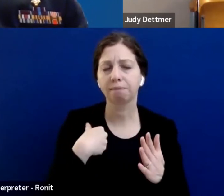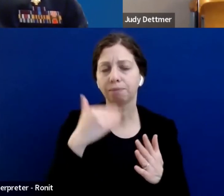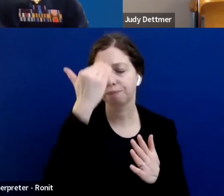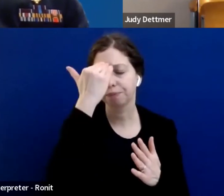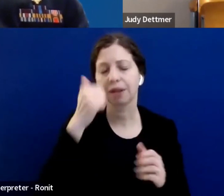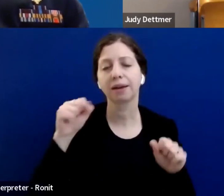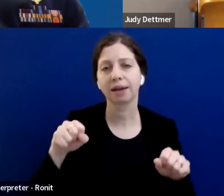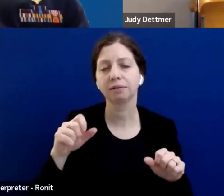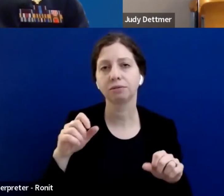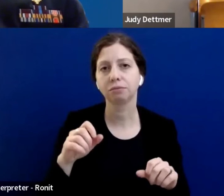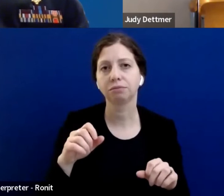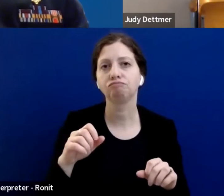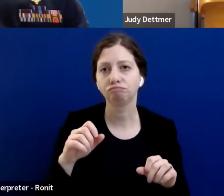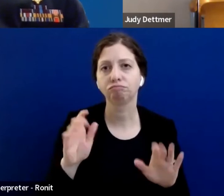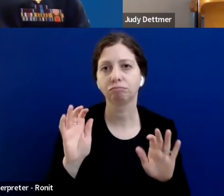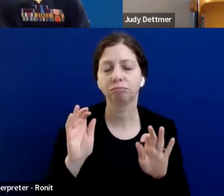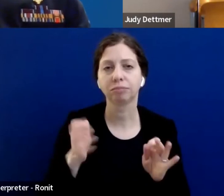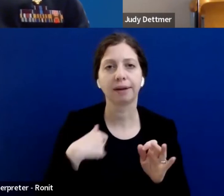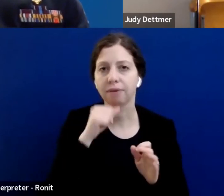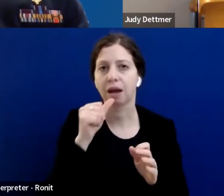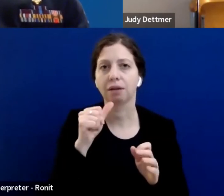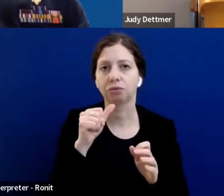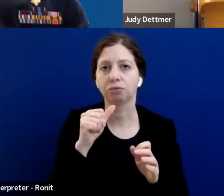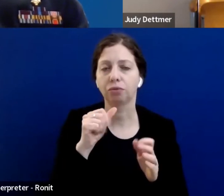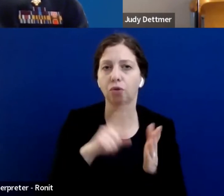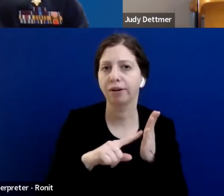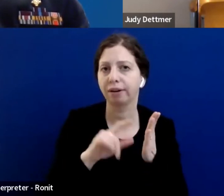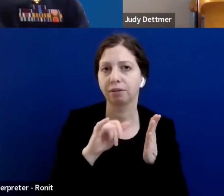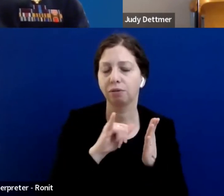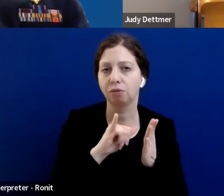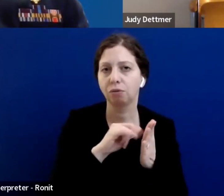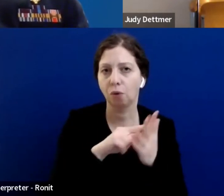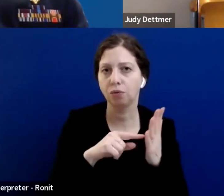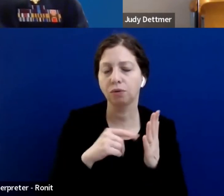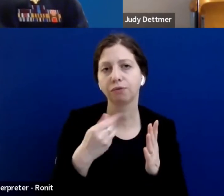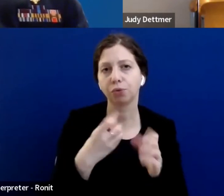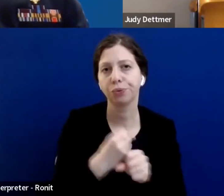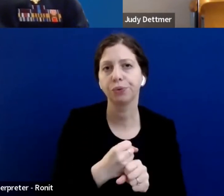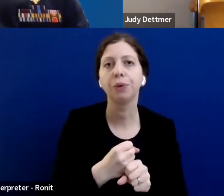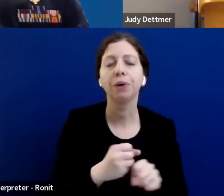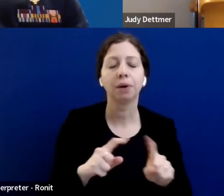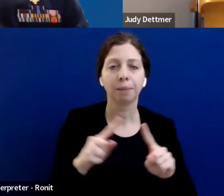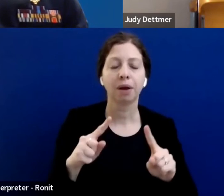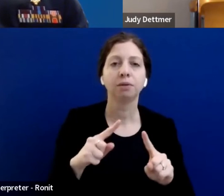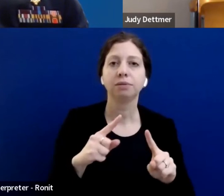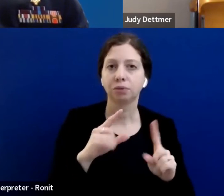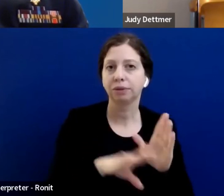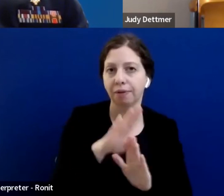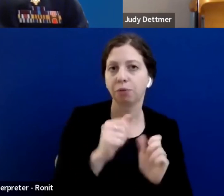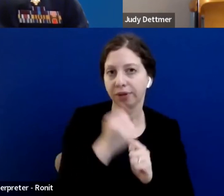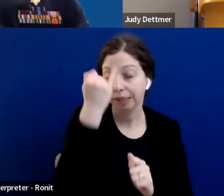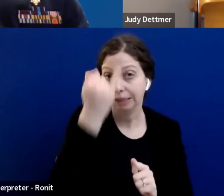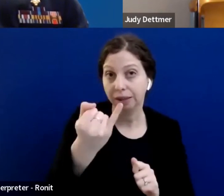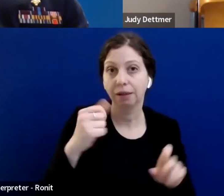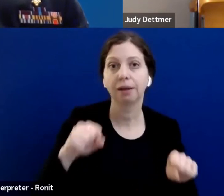could certainly, I haven't looked at those in a couple of years, but those were developed with the idea of being